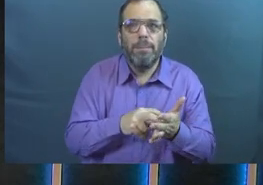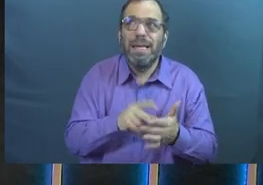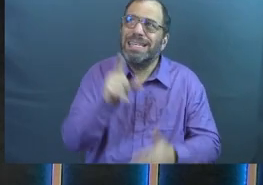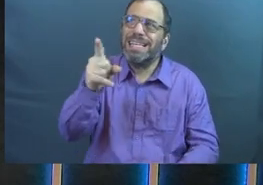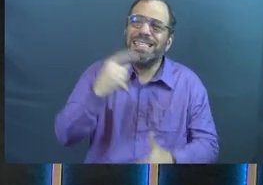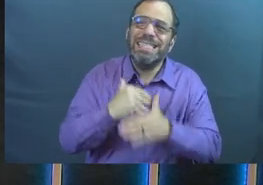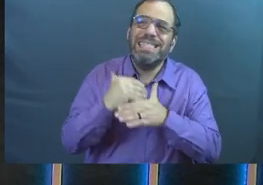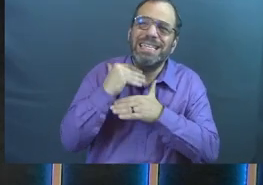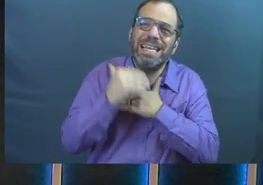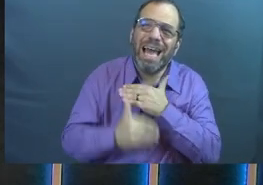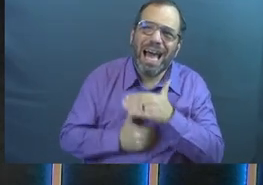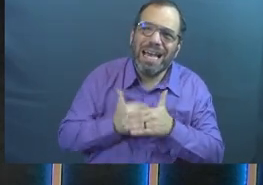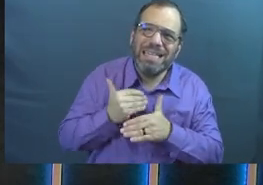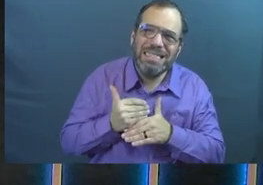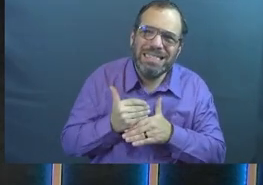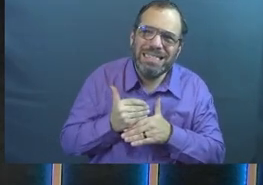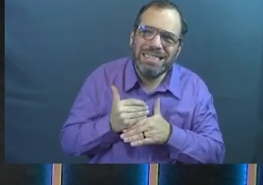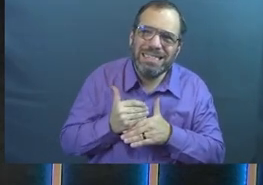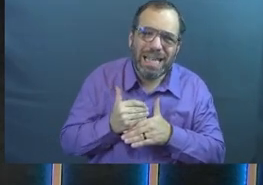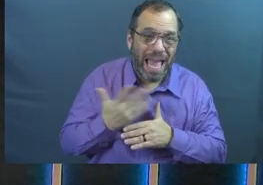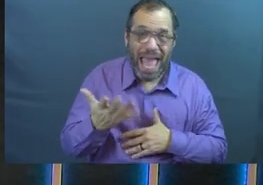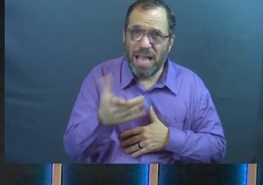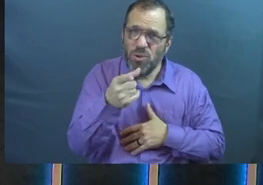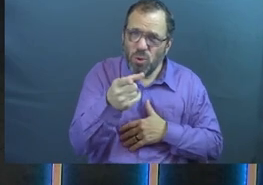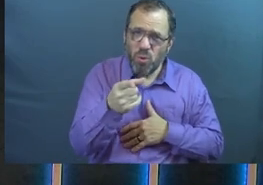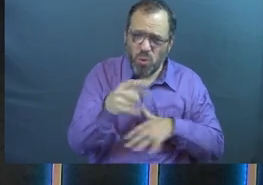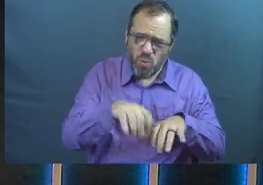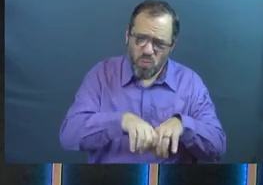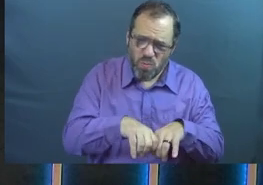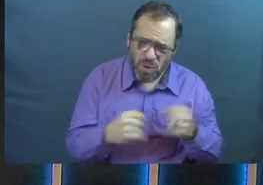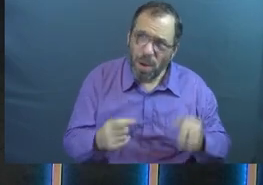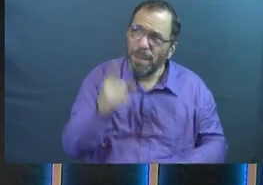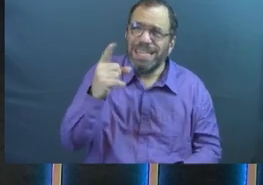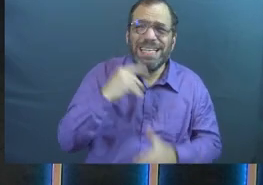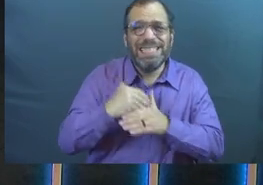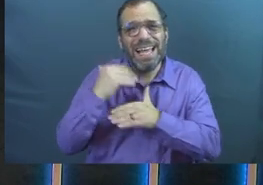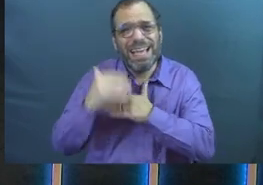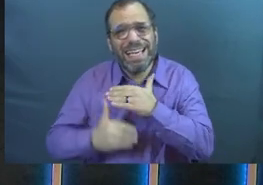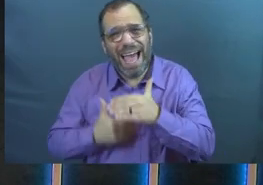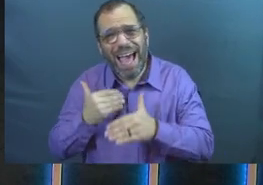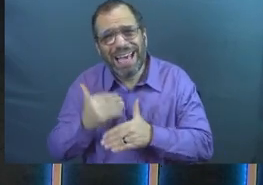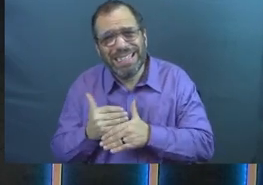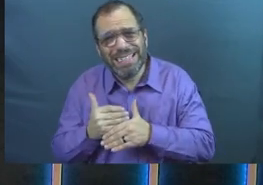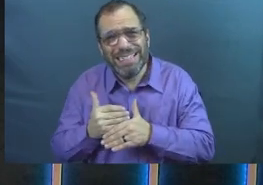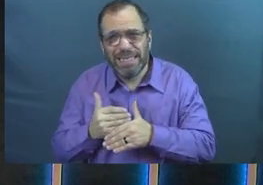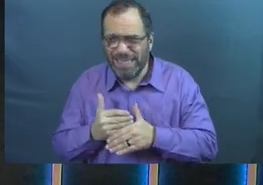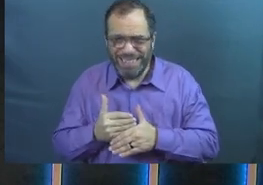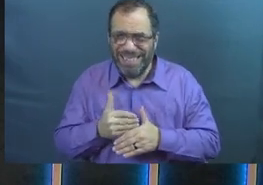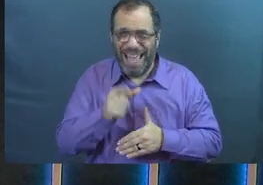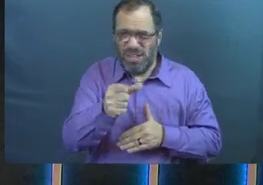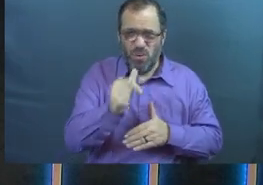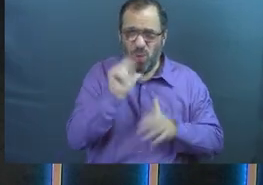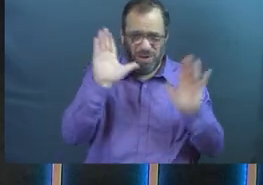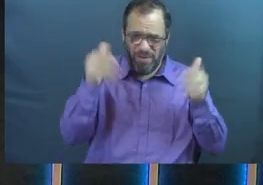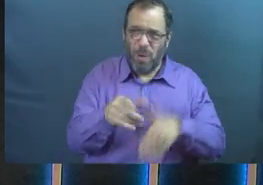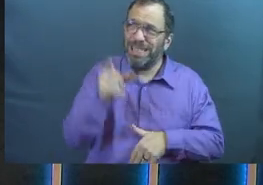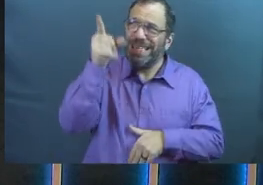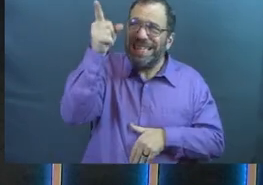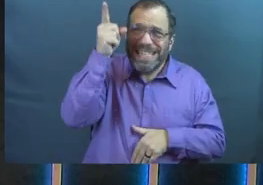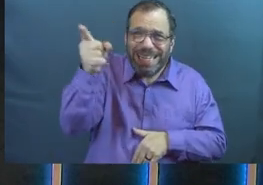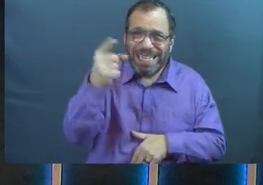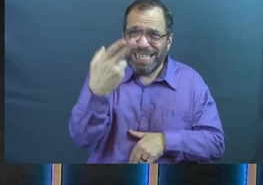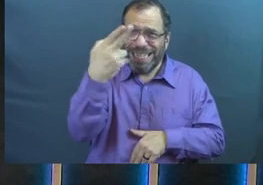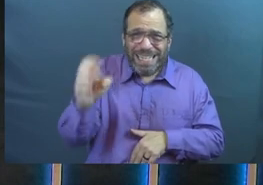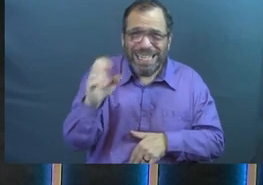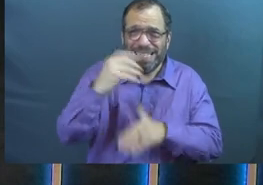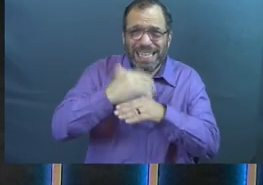Because he's kind. And you're broken today, but he's kind. It was never about you anyway. He's